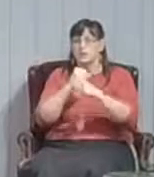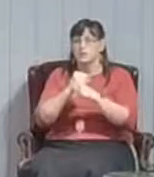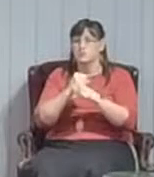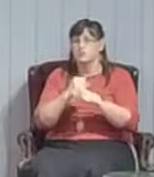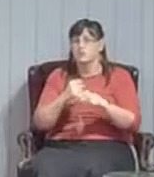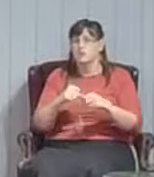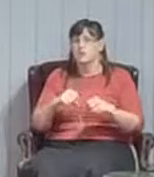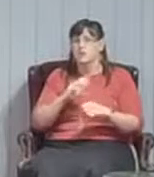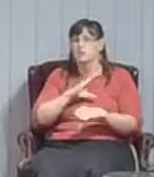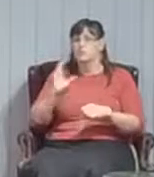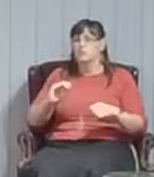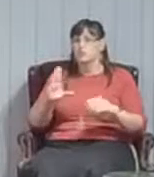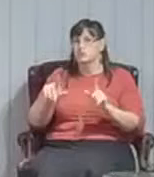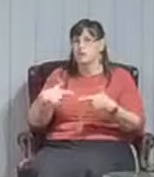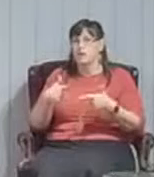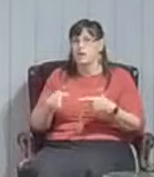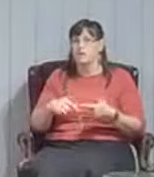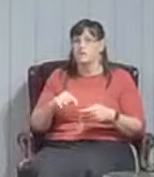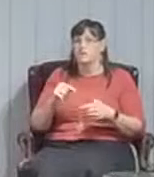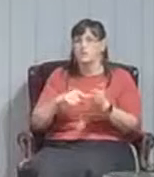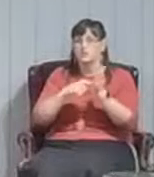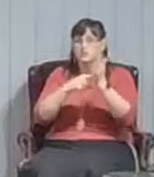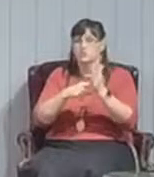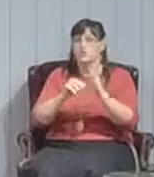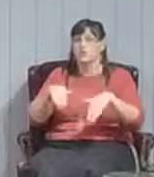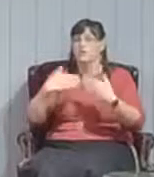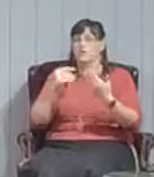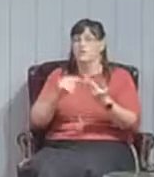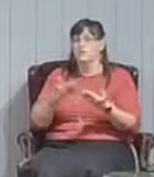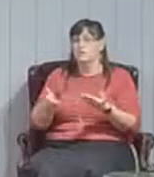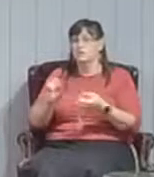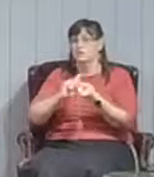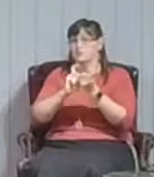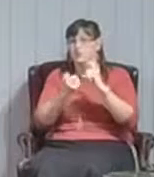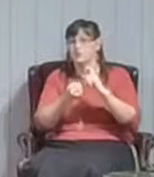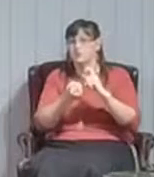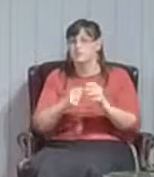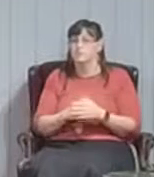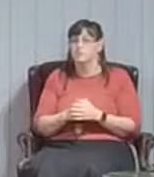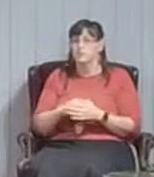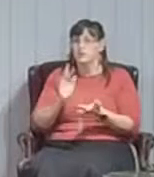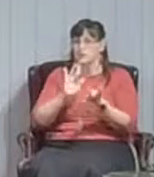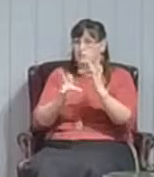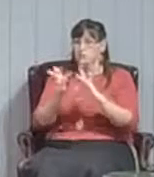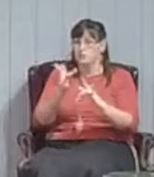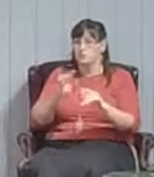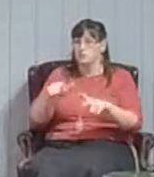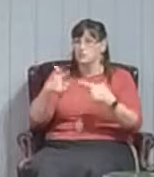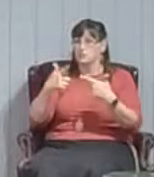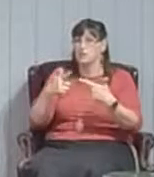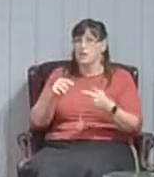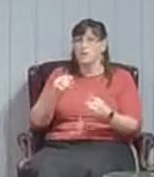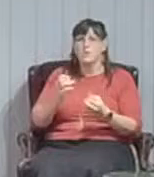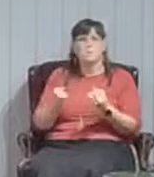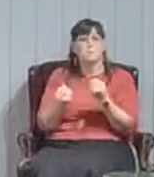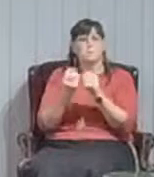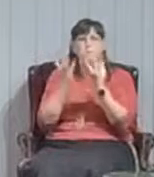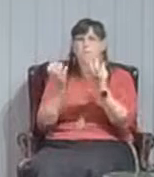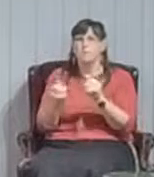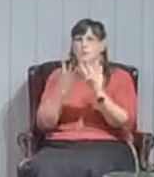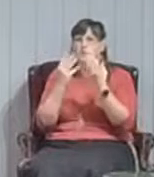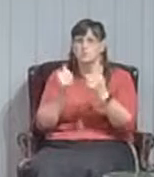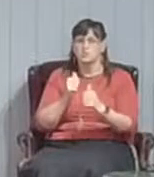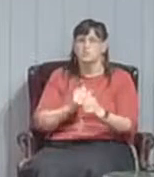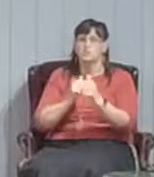what happened to Jesus. First year is his year of popularity, and there's multitudes who follow him. Jesus,